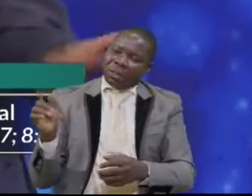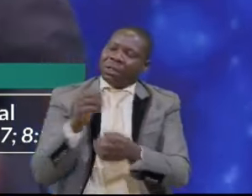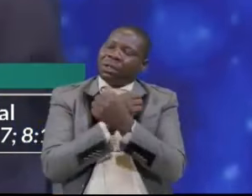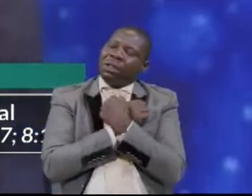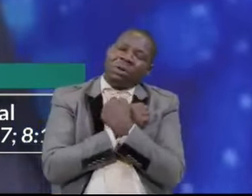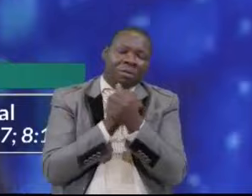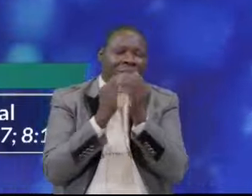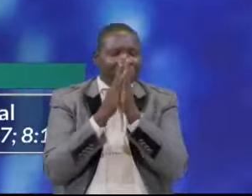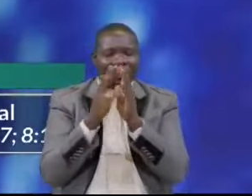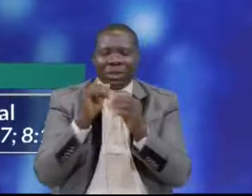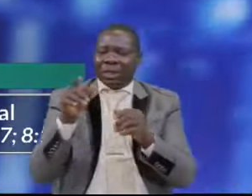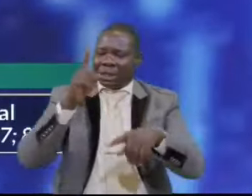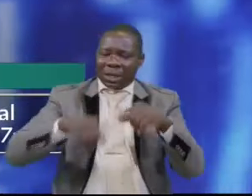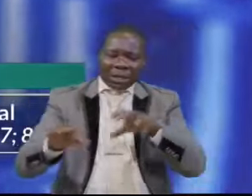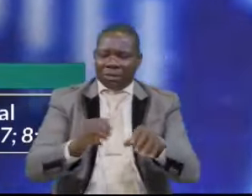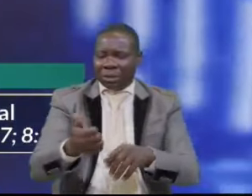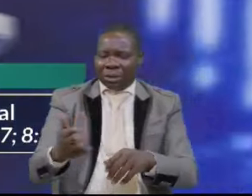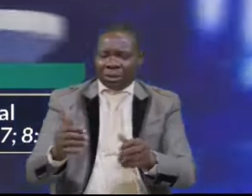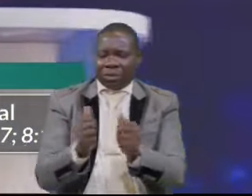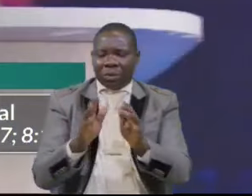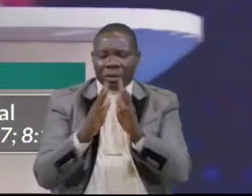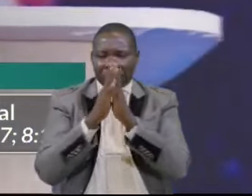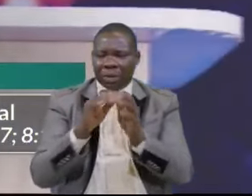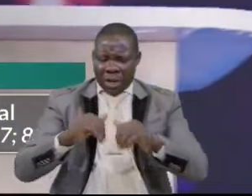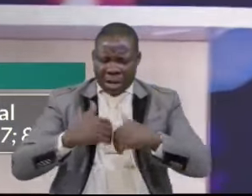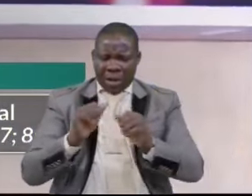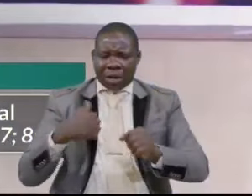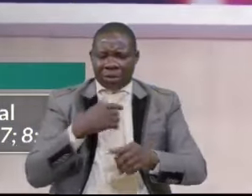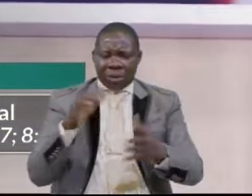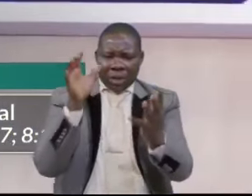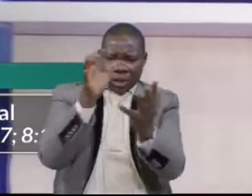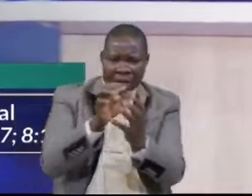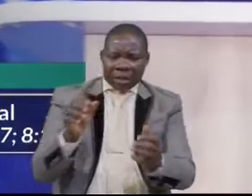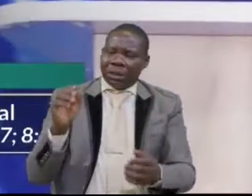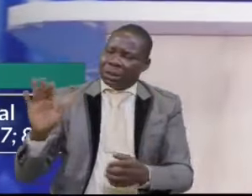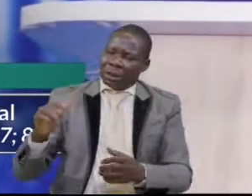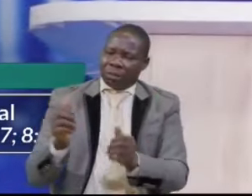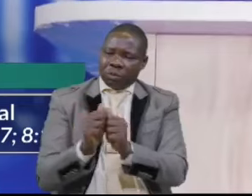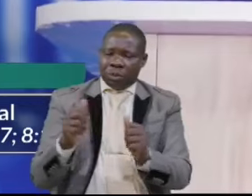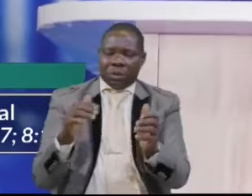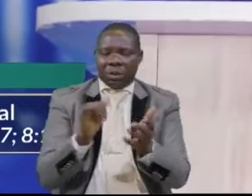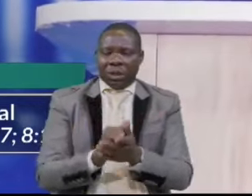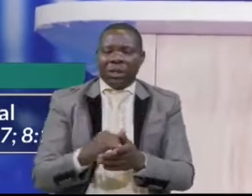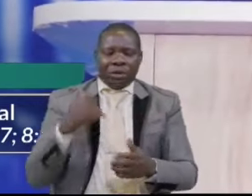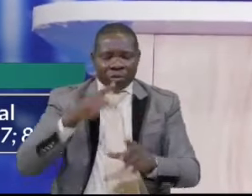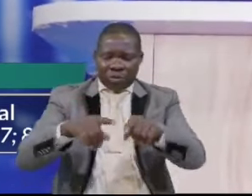him with that? We're going to go to the king and we're going to say, anybody that prays to